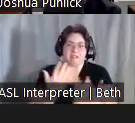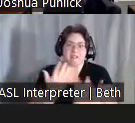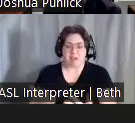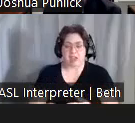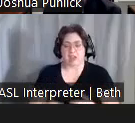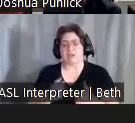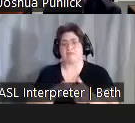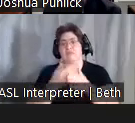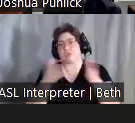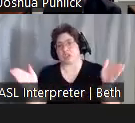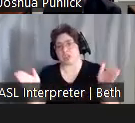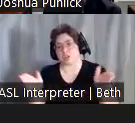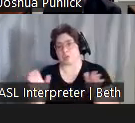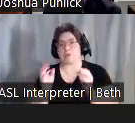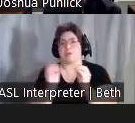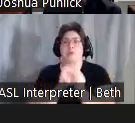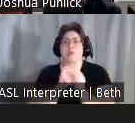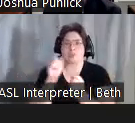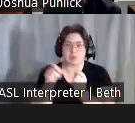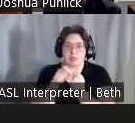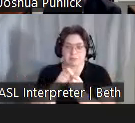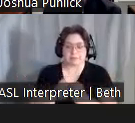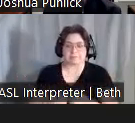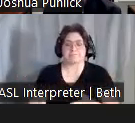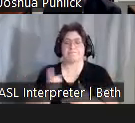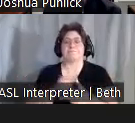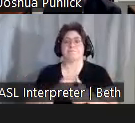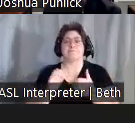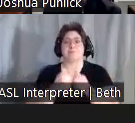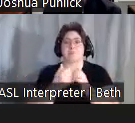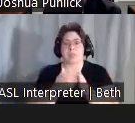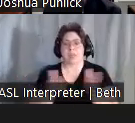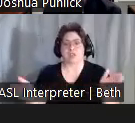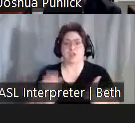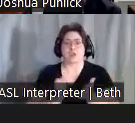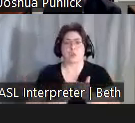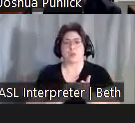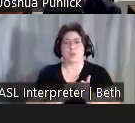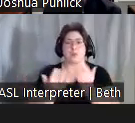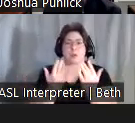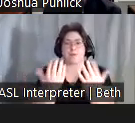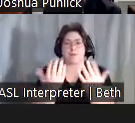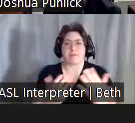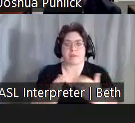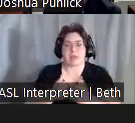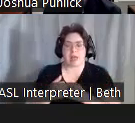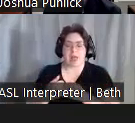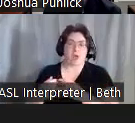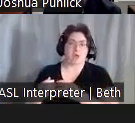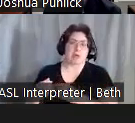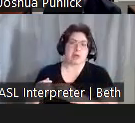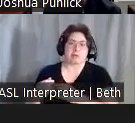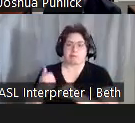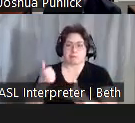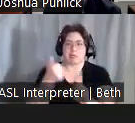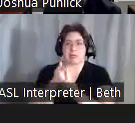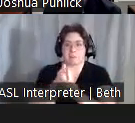specifics. In general, how do prescribed fires impact the spread of invasive species?